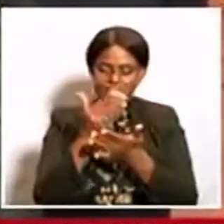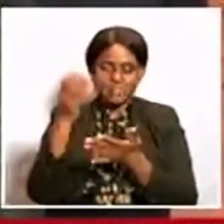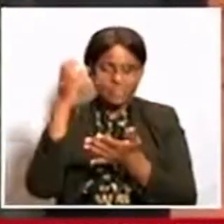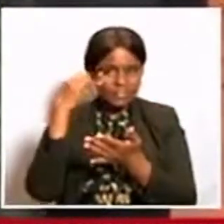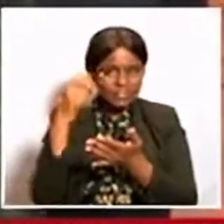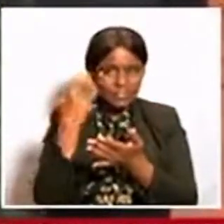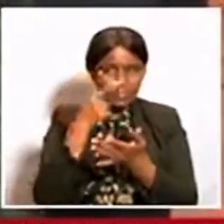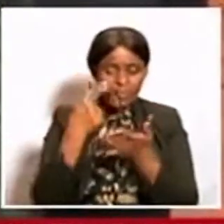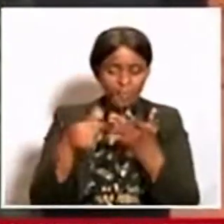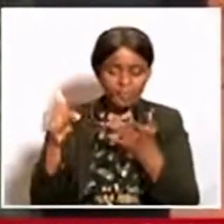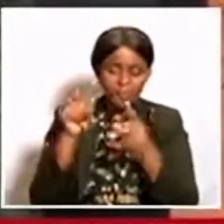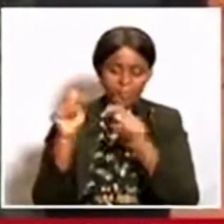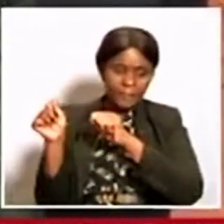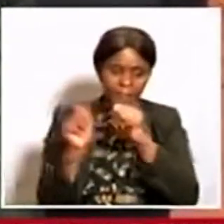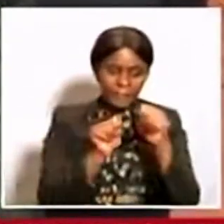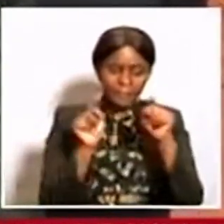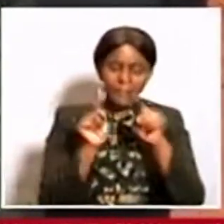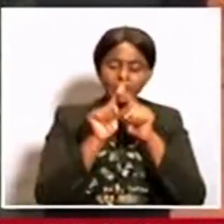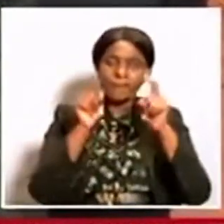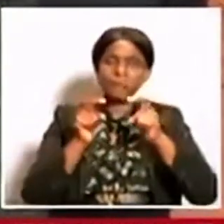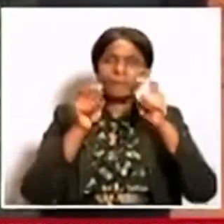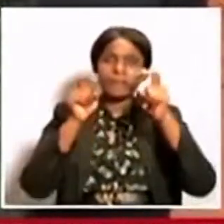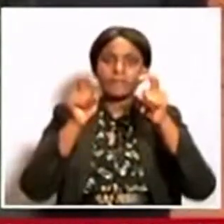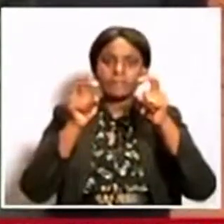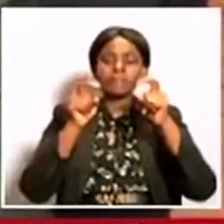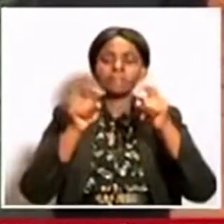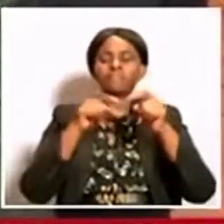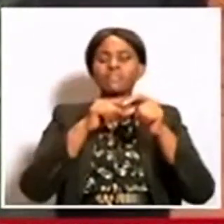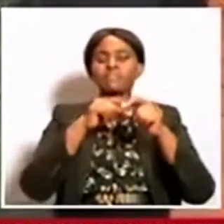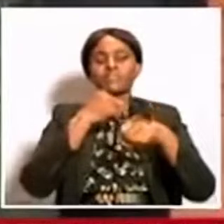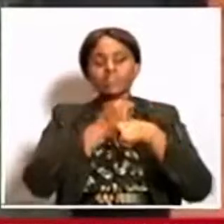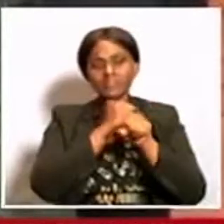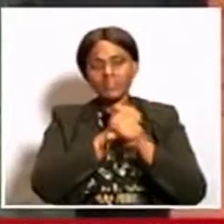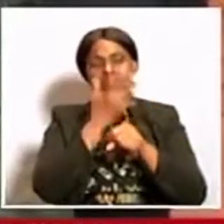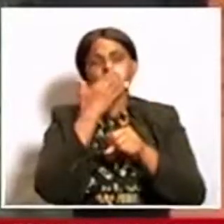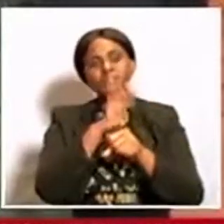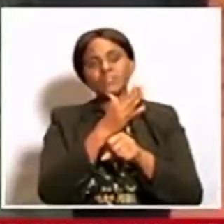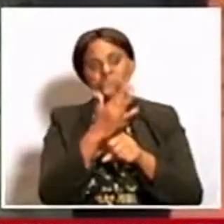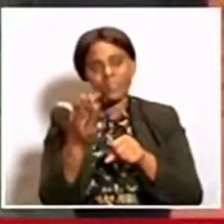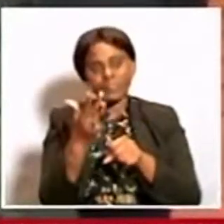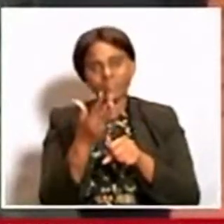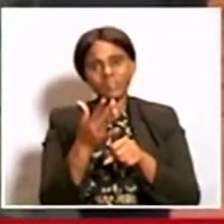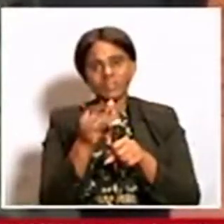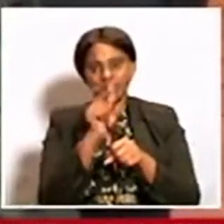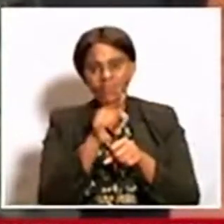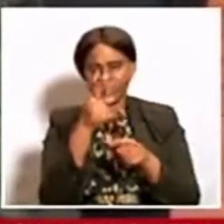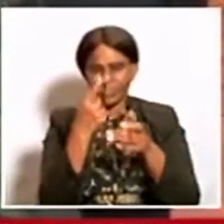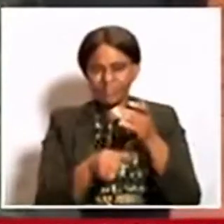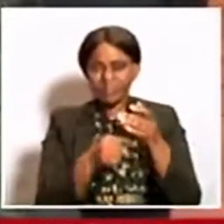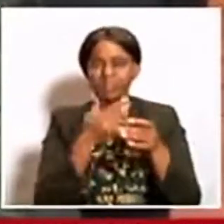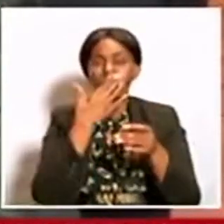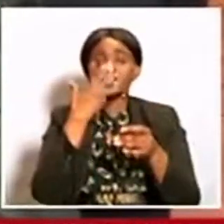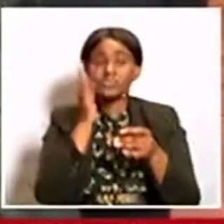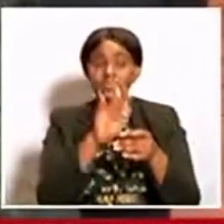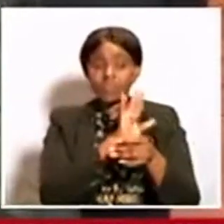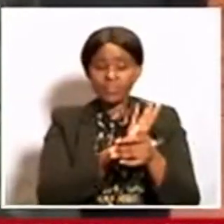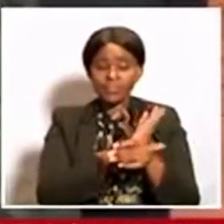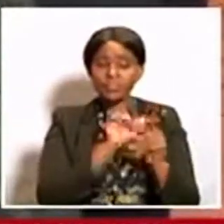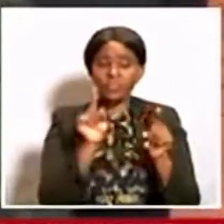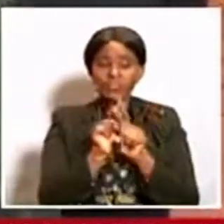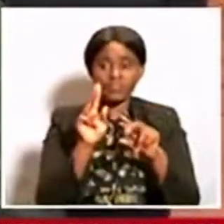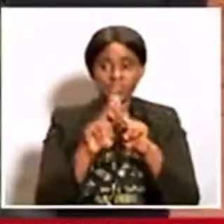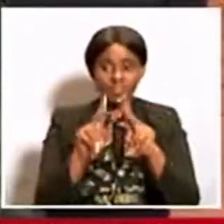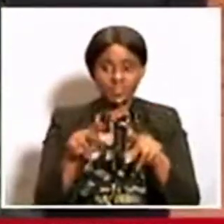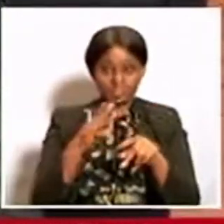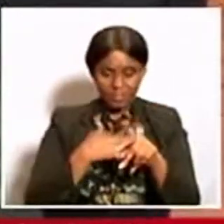officer who was transferred and promoted having messed up in Mushindamo? This is gross misconduct, and the